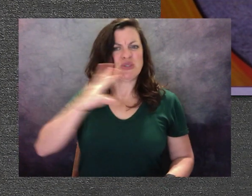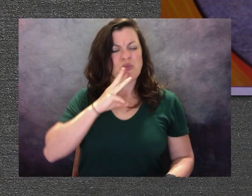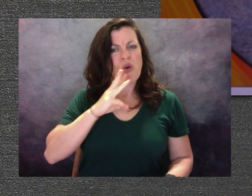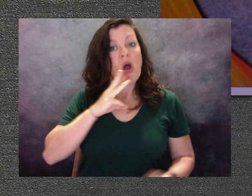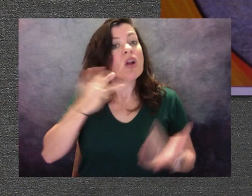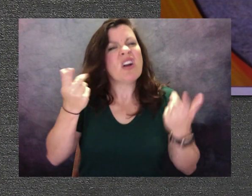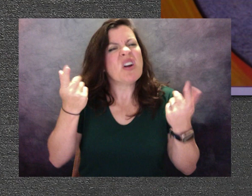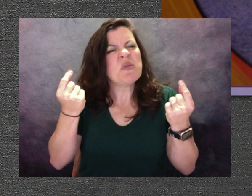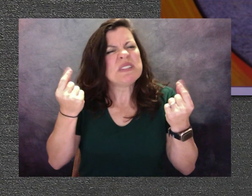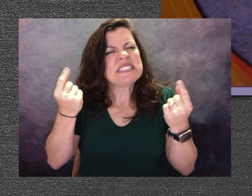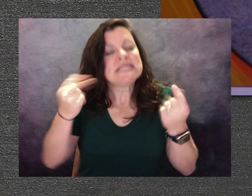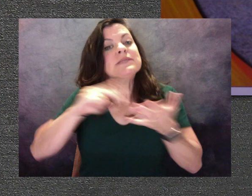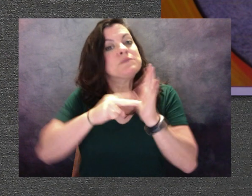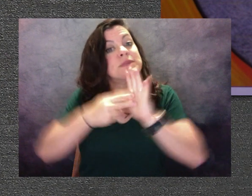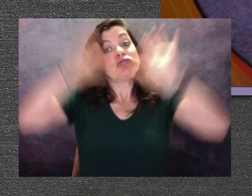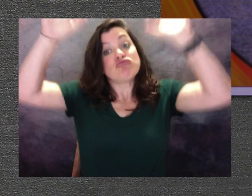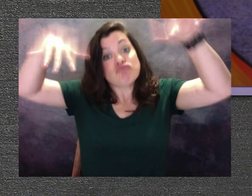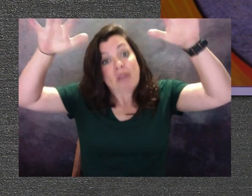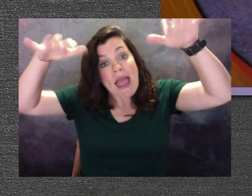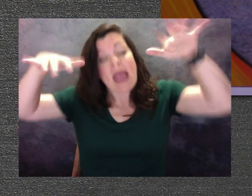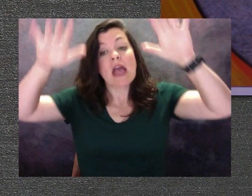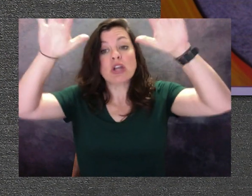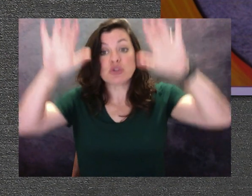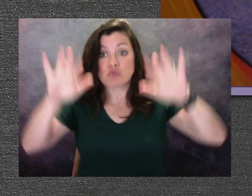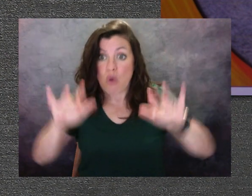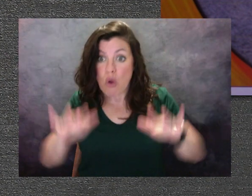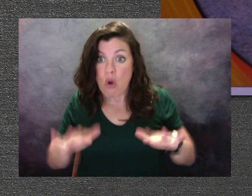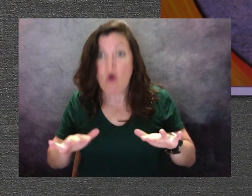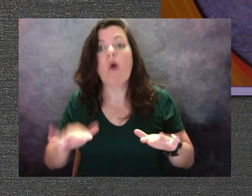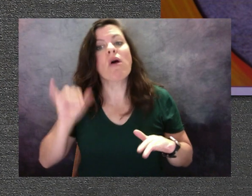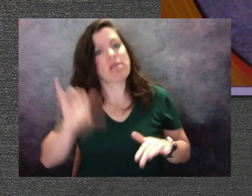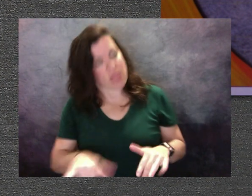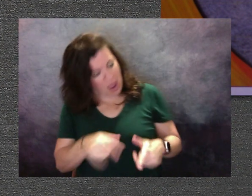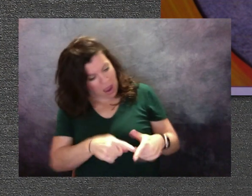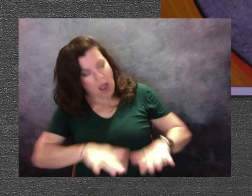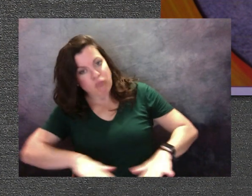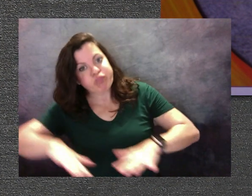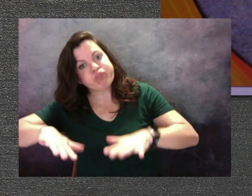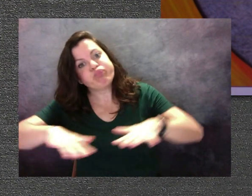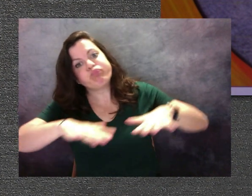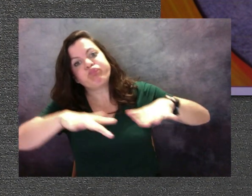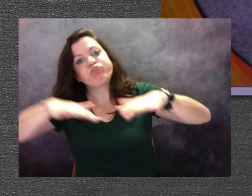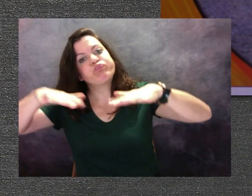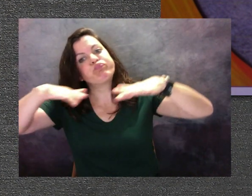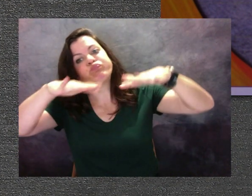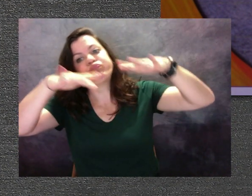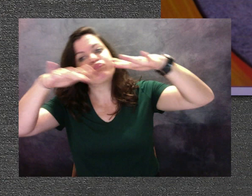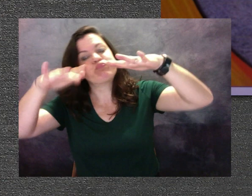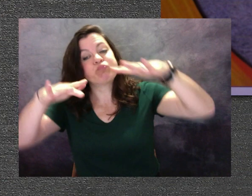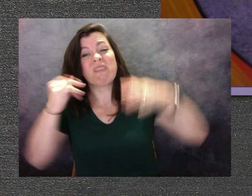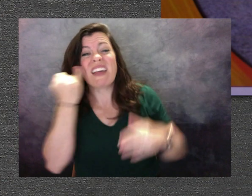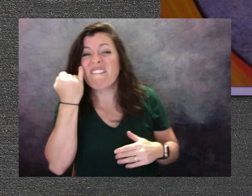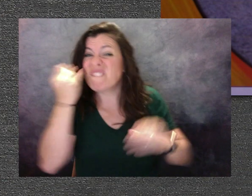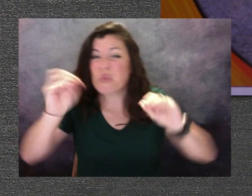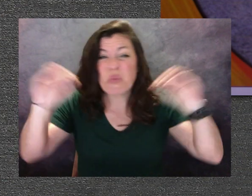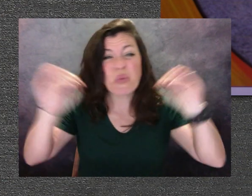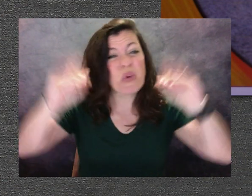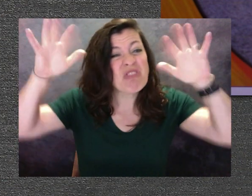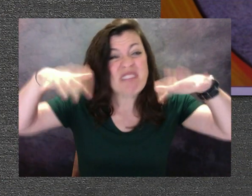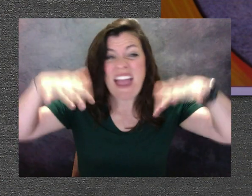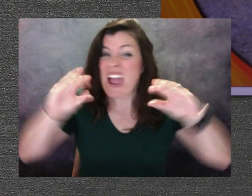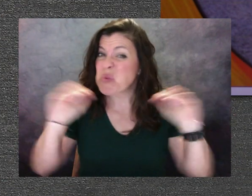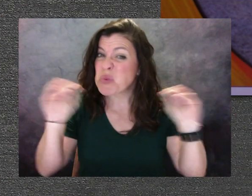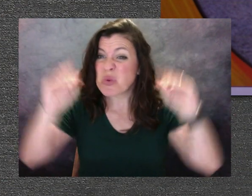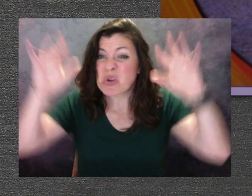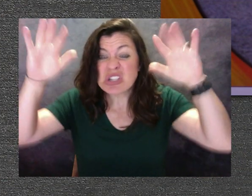full of water. If there is no rain or snow, lakes can dry up. Oh my goodness, if